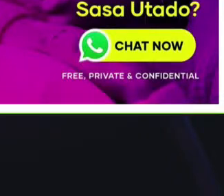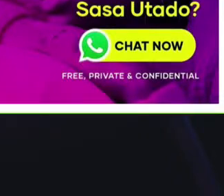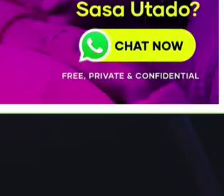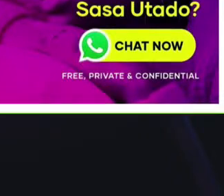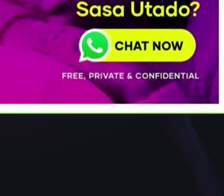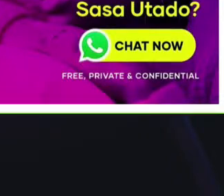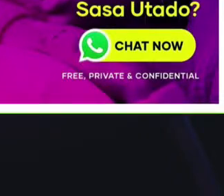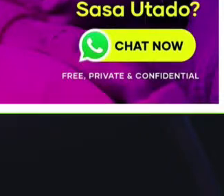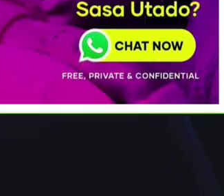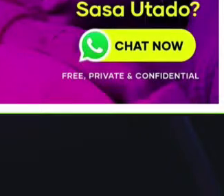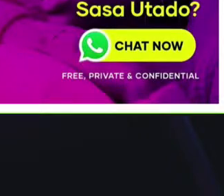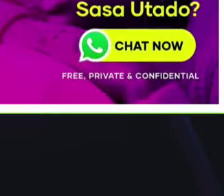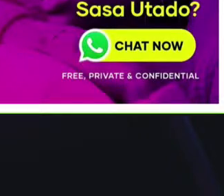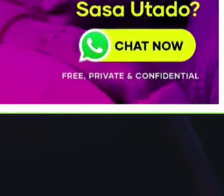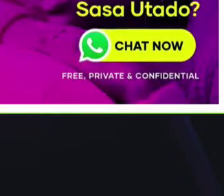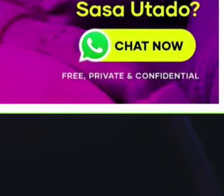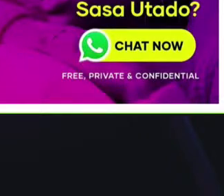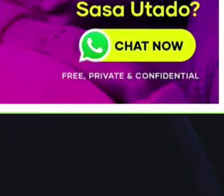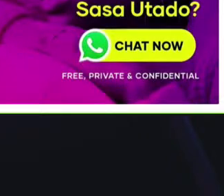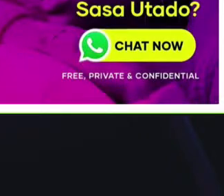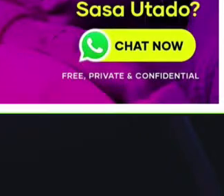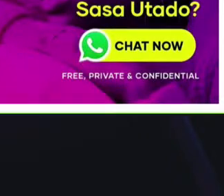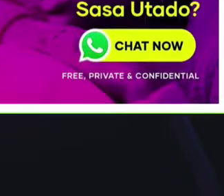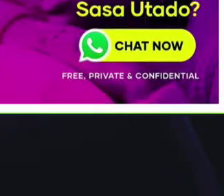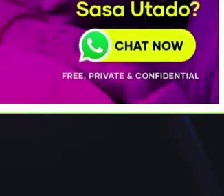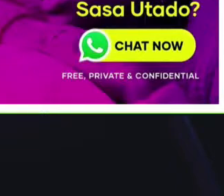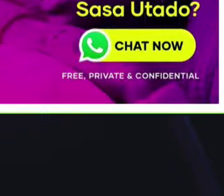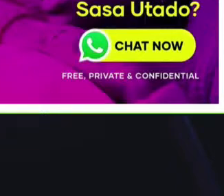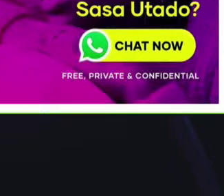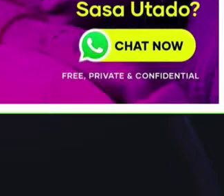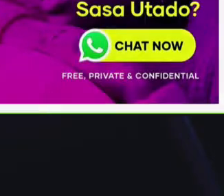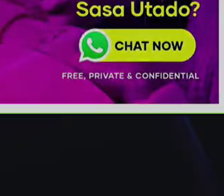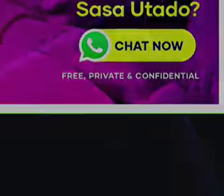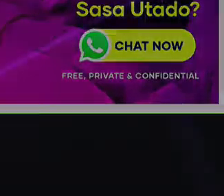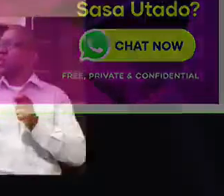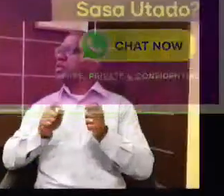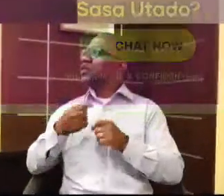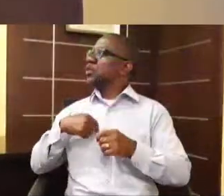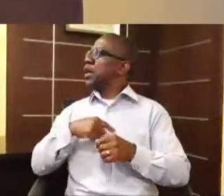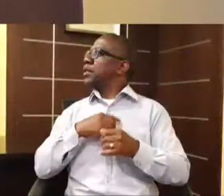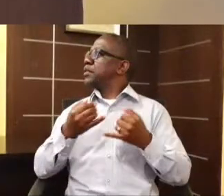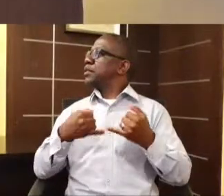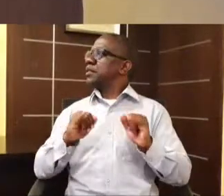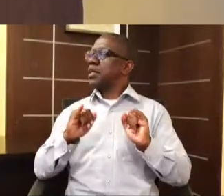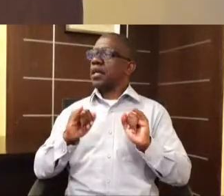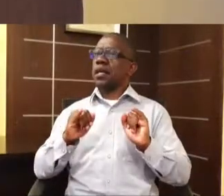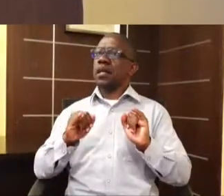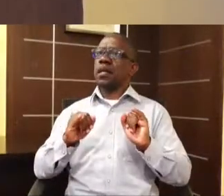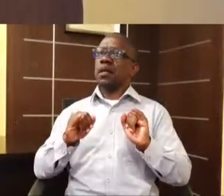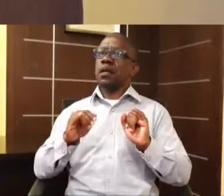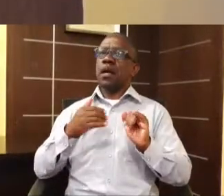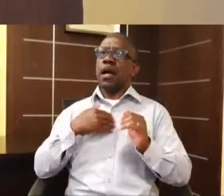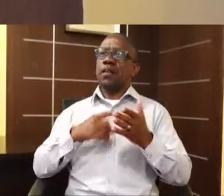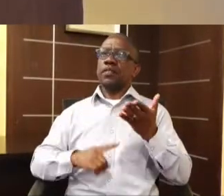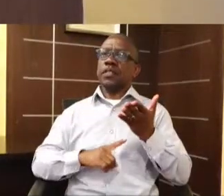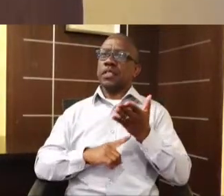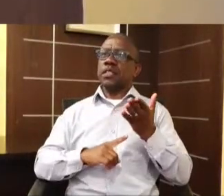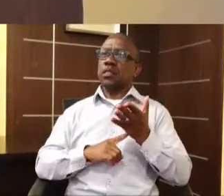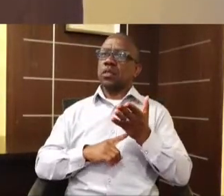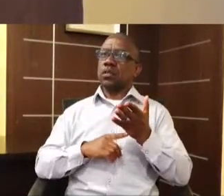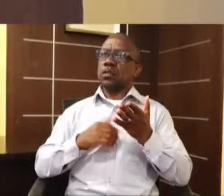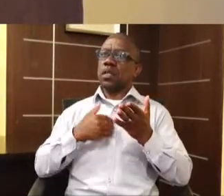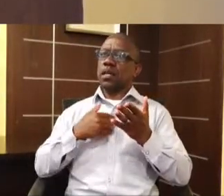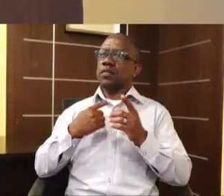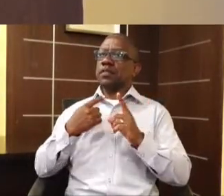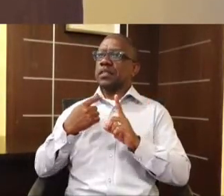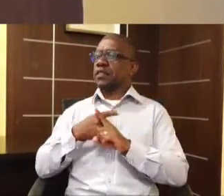So, yeah, thank you. We try as much as possible to get, with digital, like